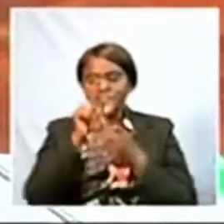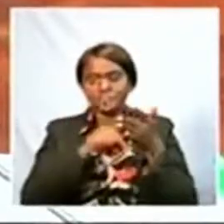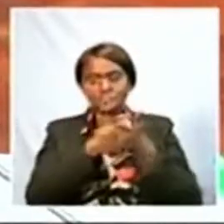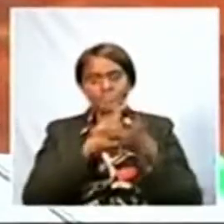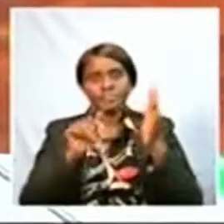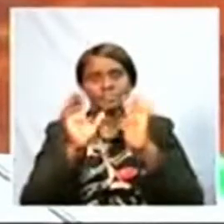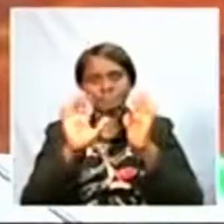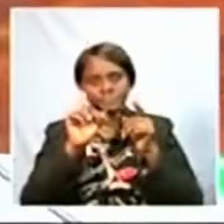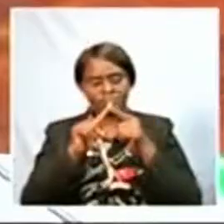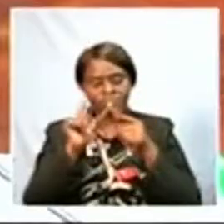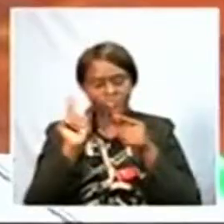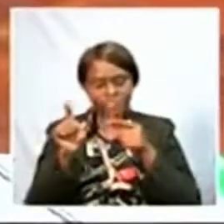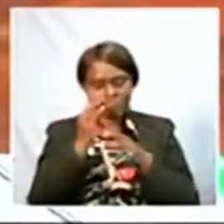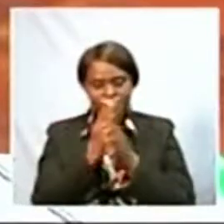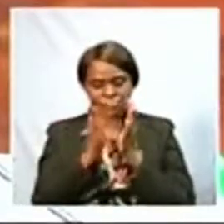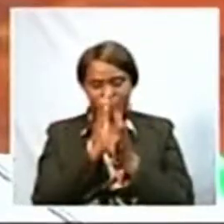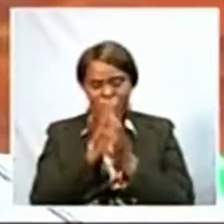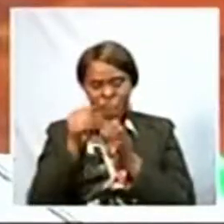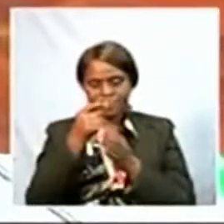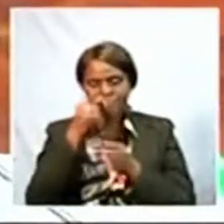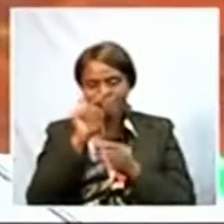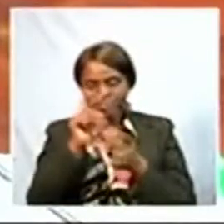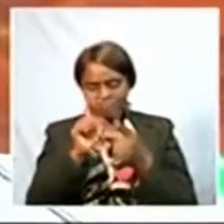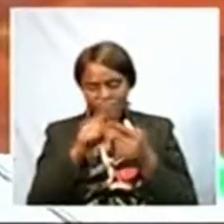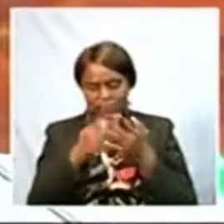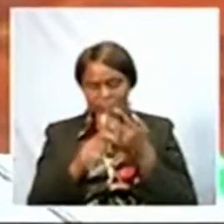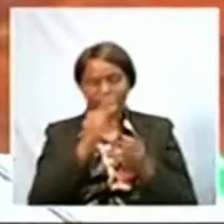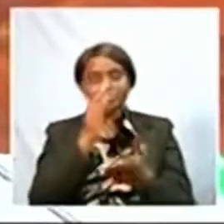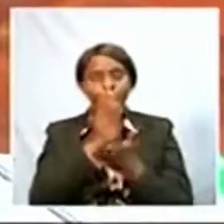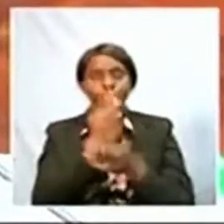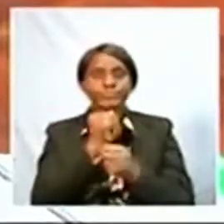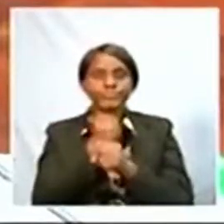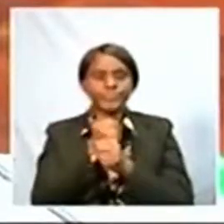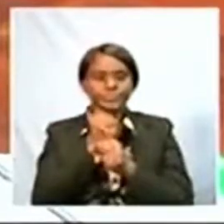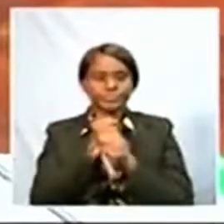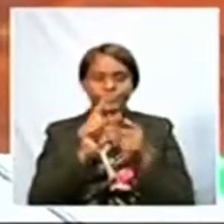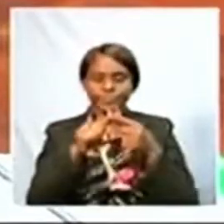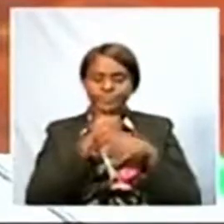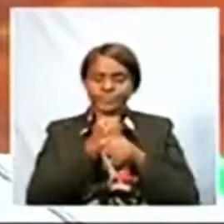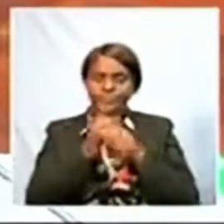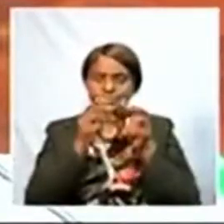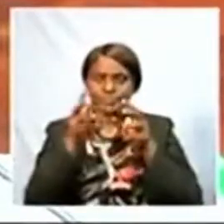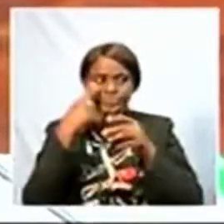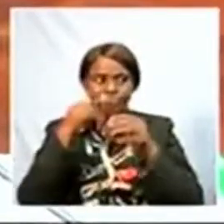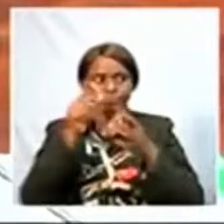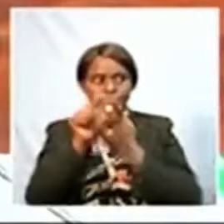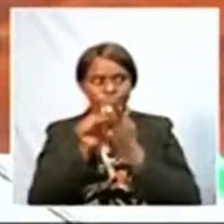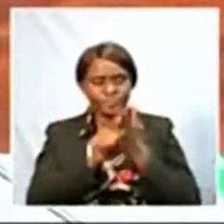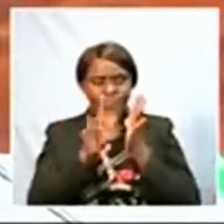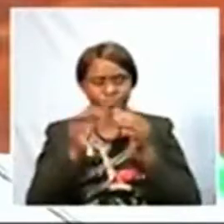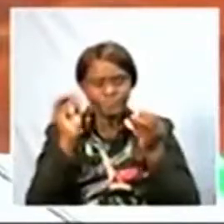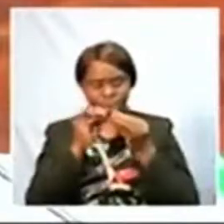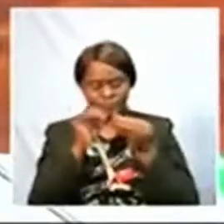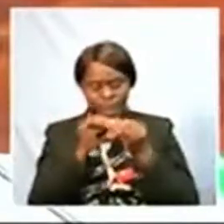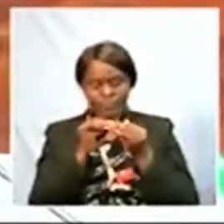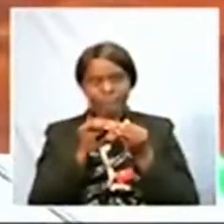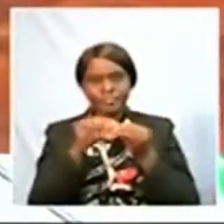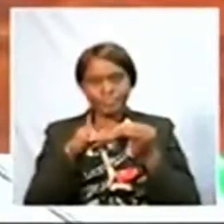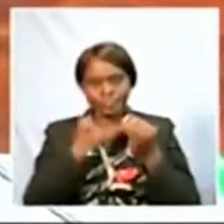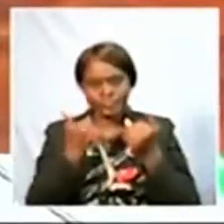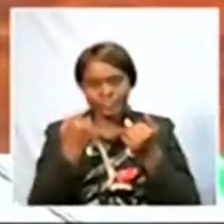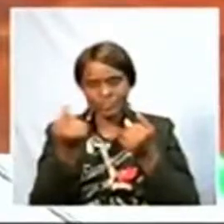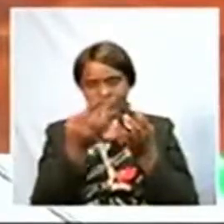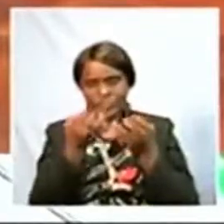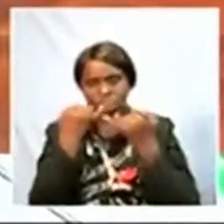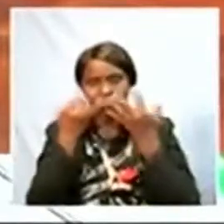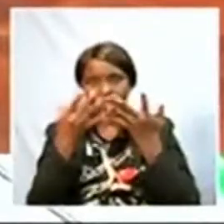terminated, but that the contractor was instructed to halt the works to pave way for legal proceedings. Further, we would like to